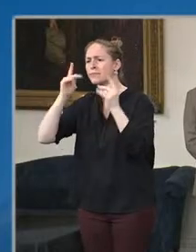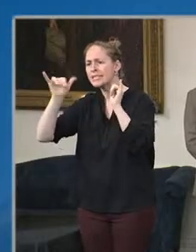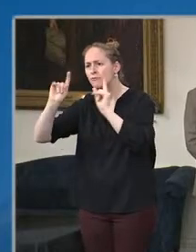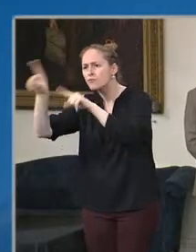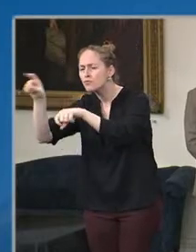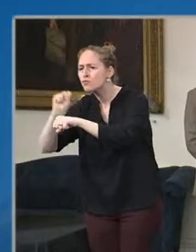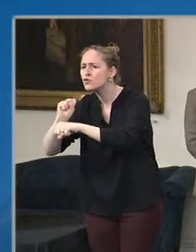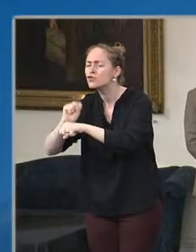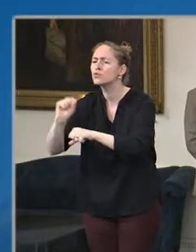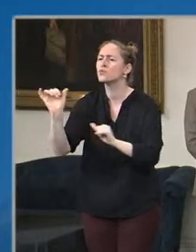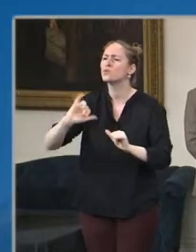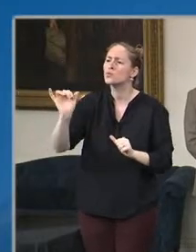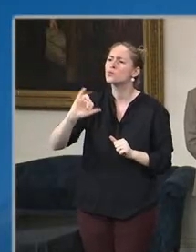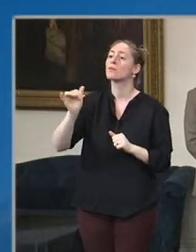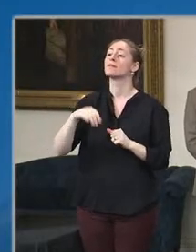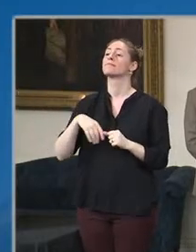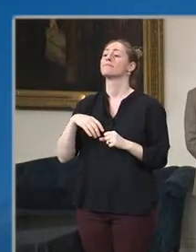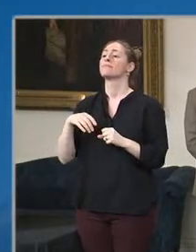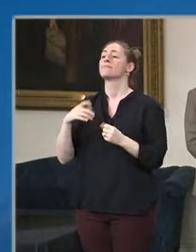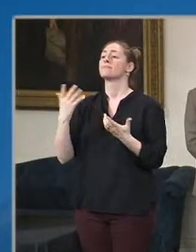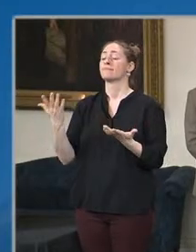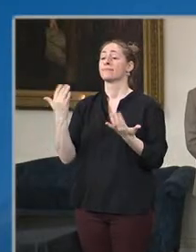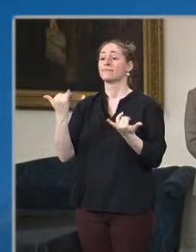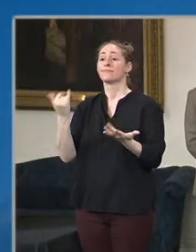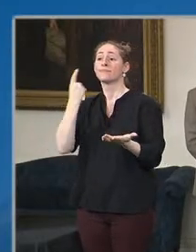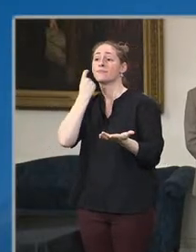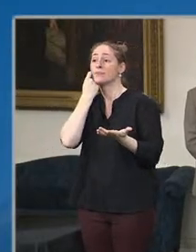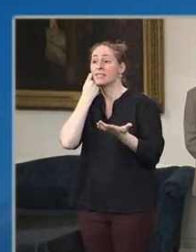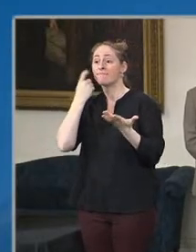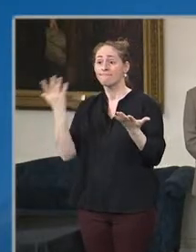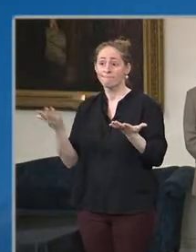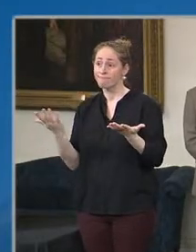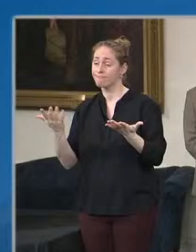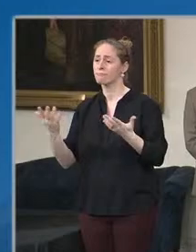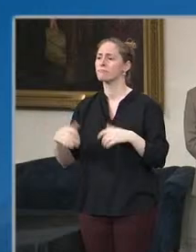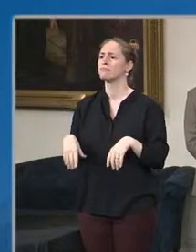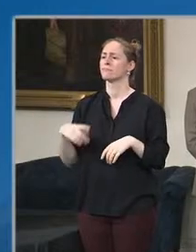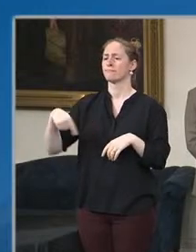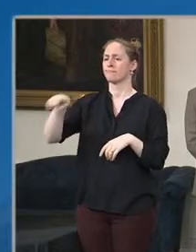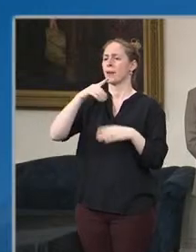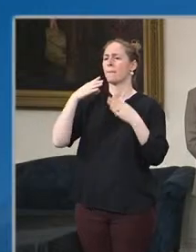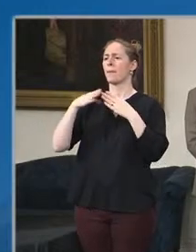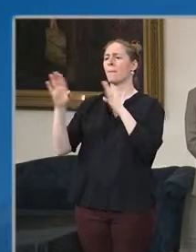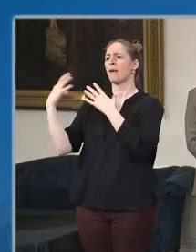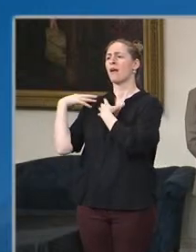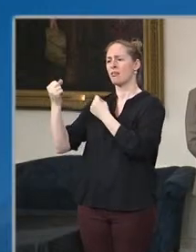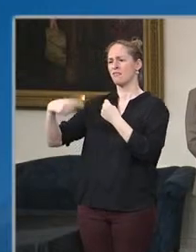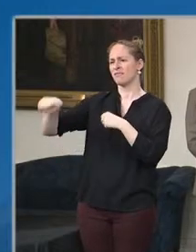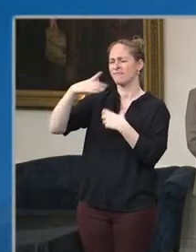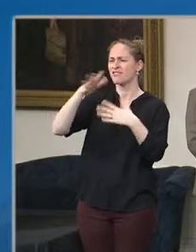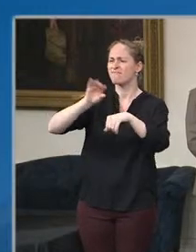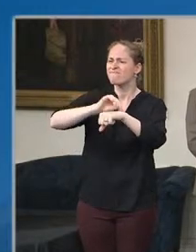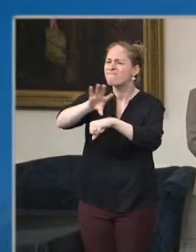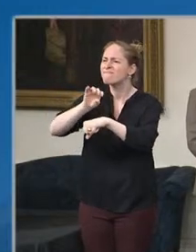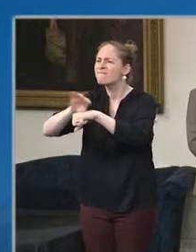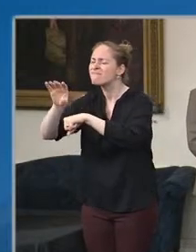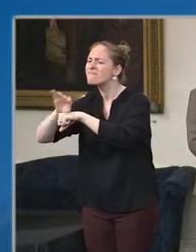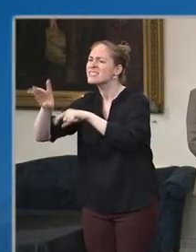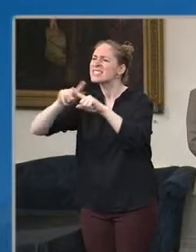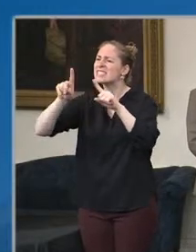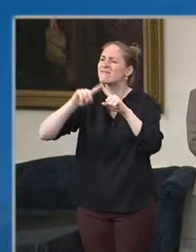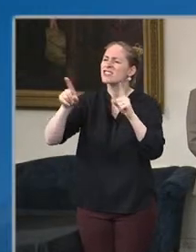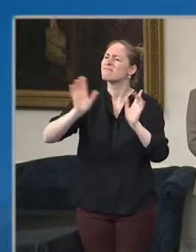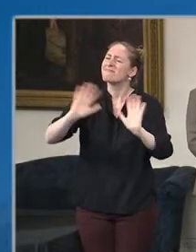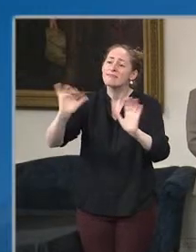Recent actions include issuing a public health advisory to limit all gatherings, limiting occupancy at